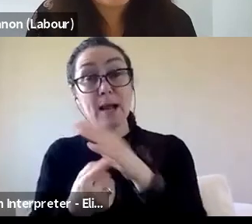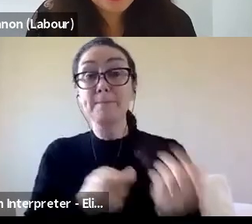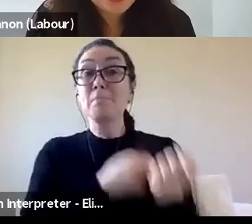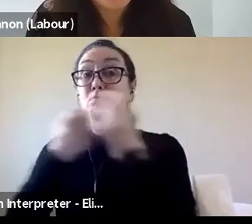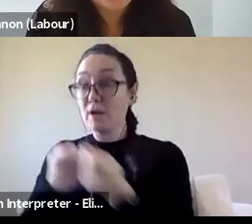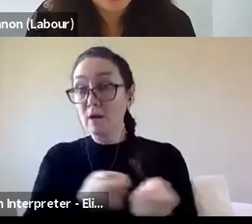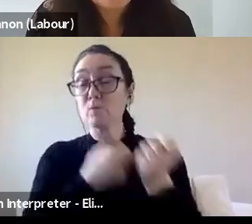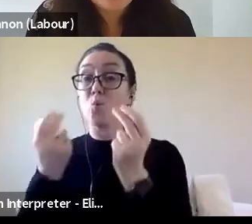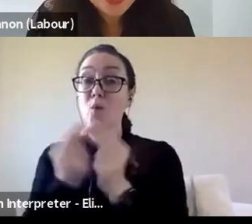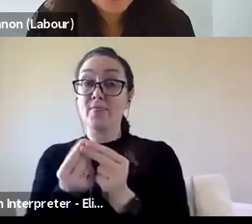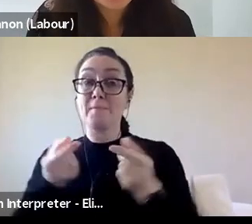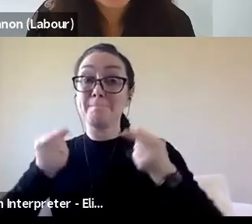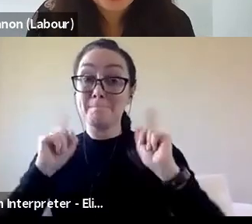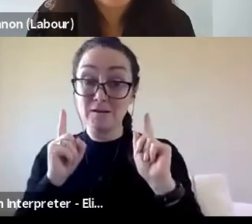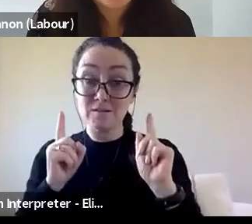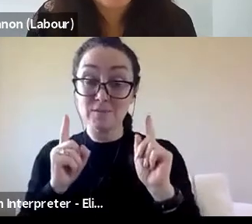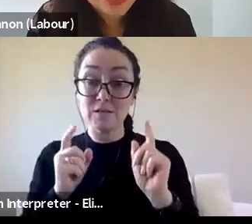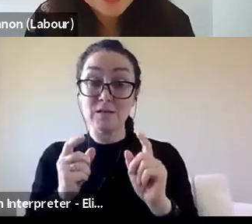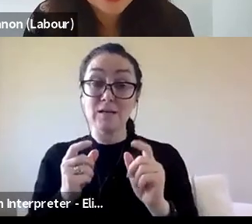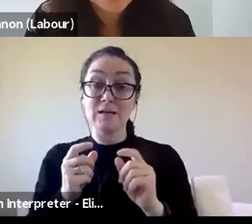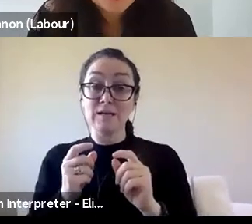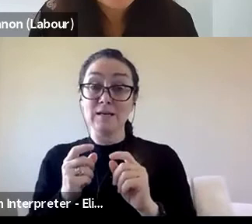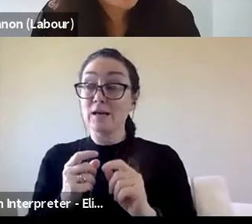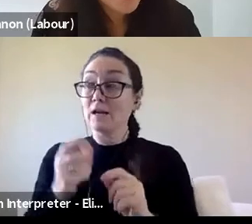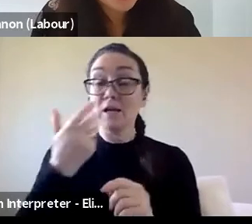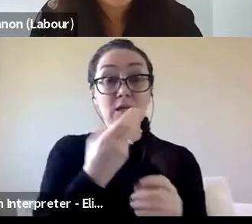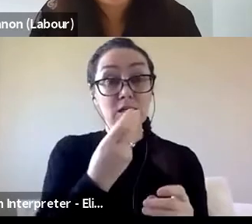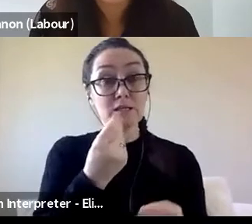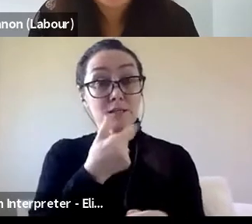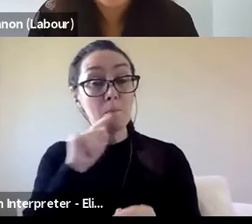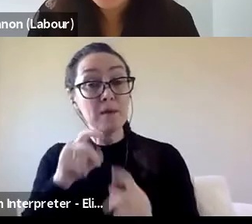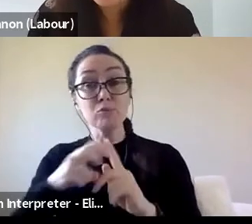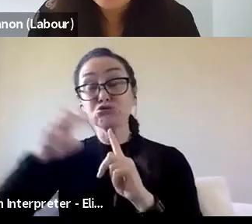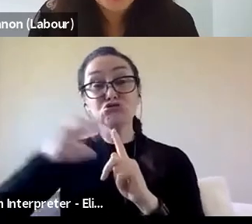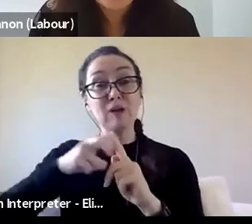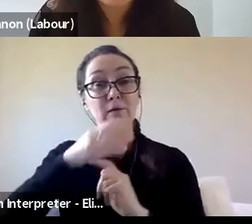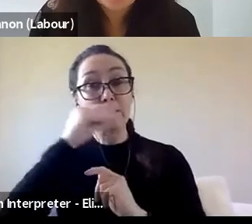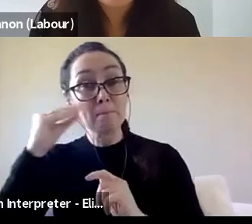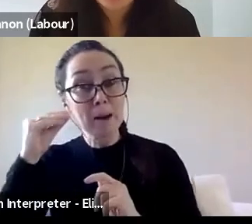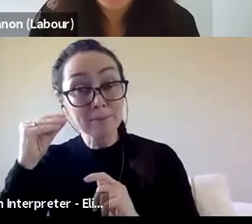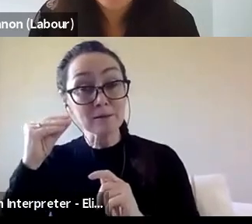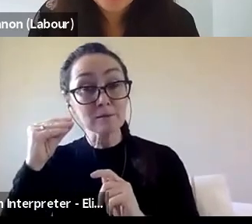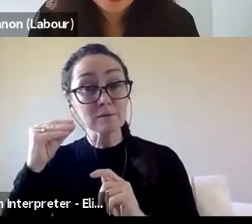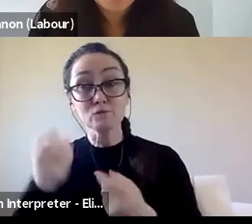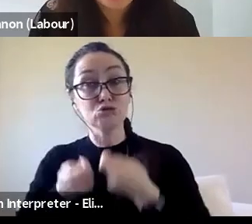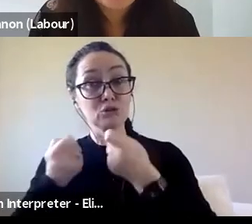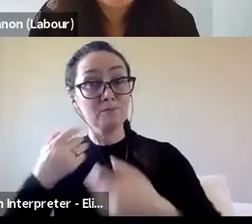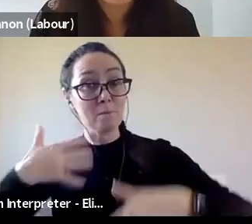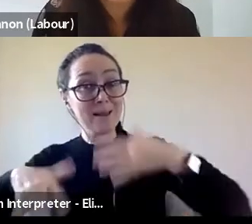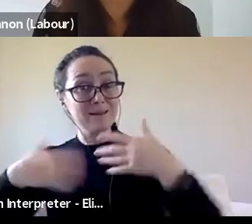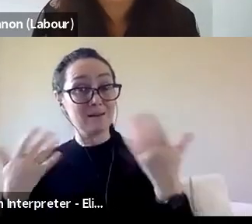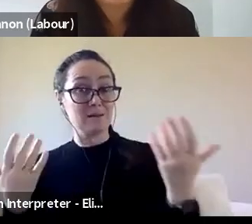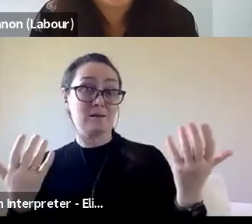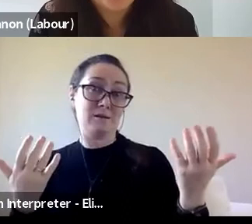those patients who have desperately travelled to private clinics in Birmingham and elsewhere, they should be reimbursed, and we do need